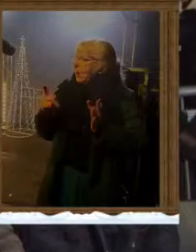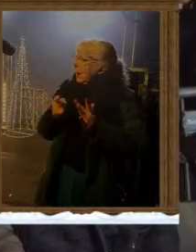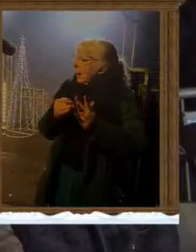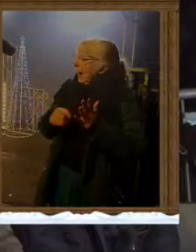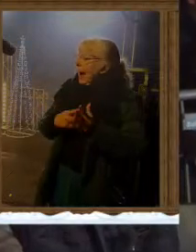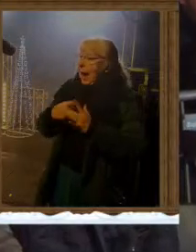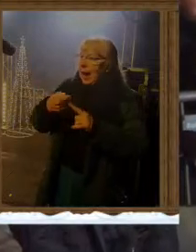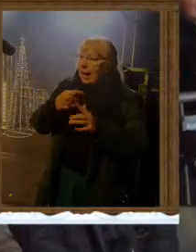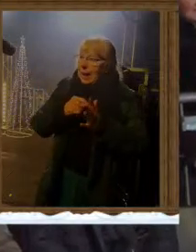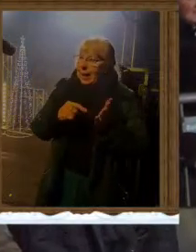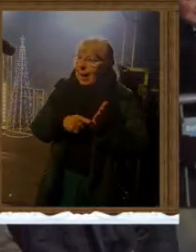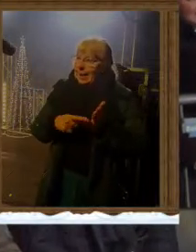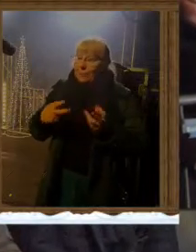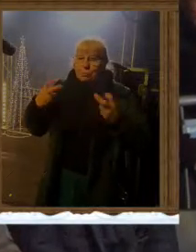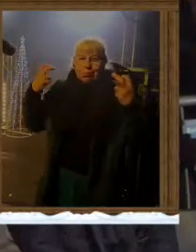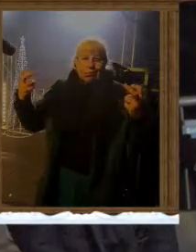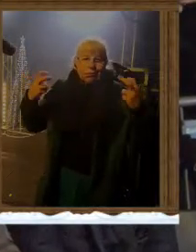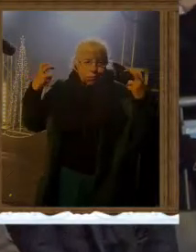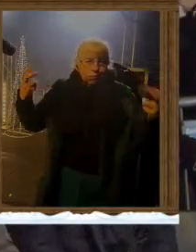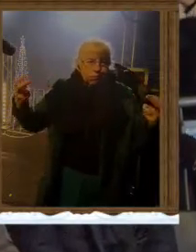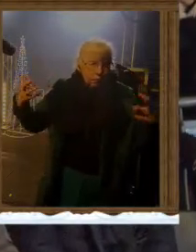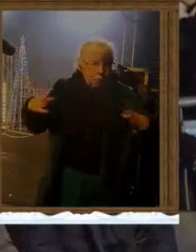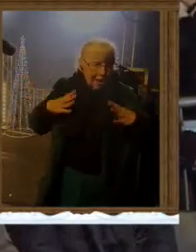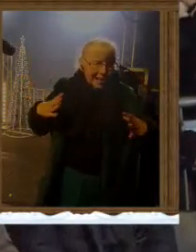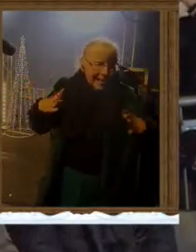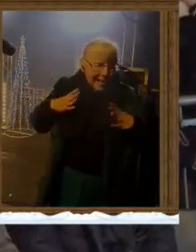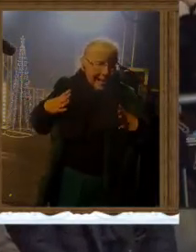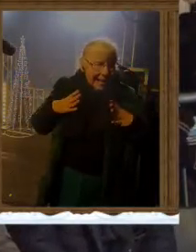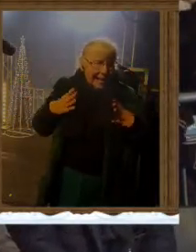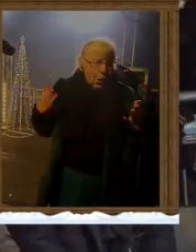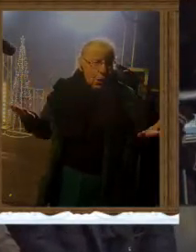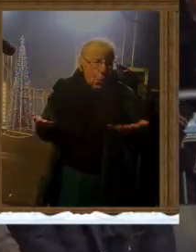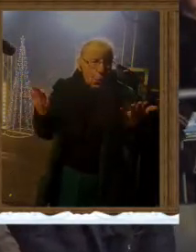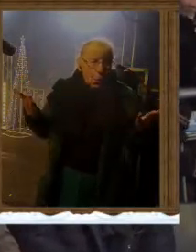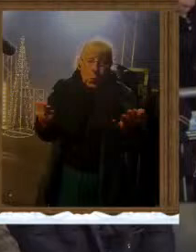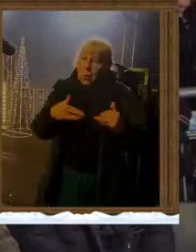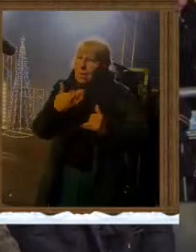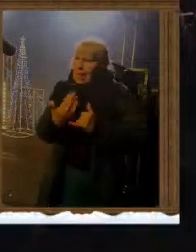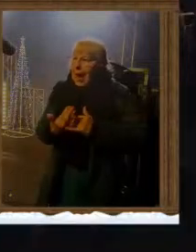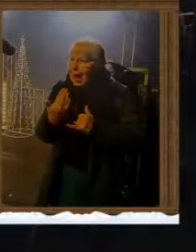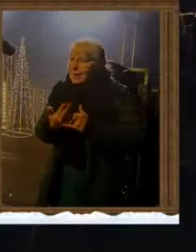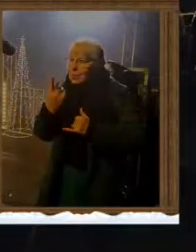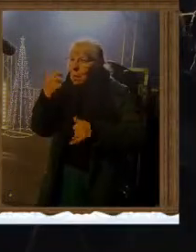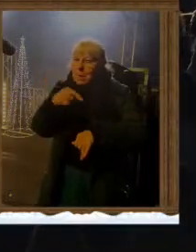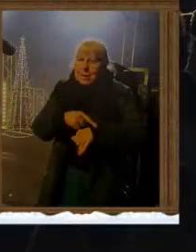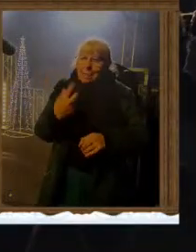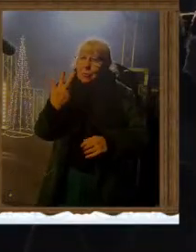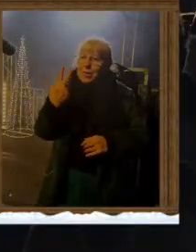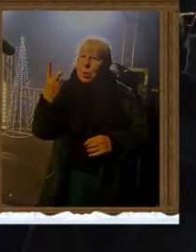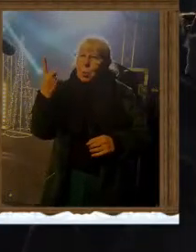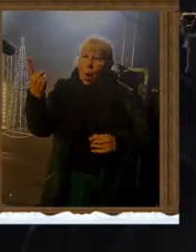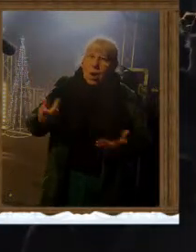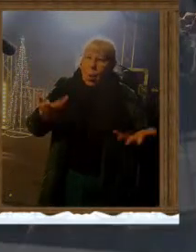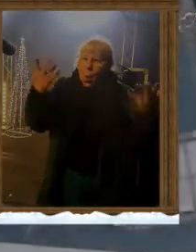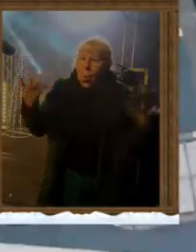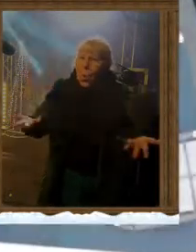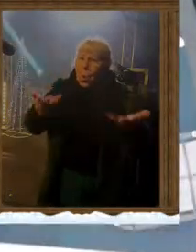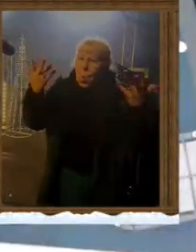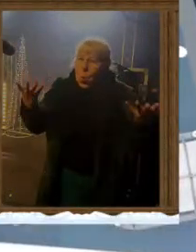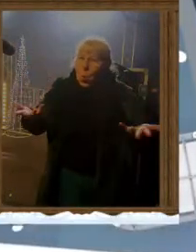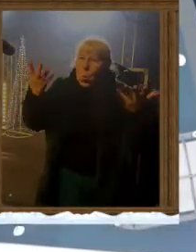Kat, yes. Make a lot of noise. Cheer them on as well. Let's do this, Ballyclare, for the final time. One more time. 3, 2, 1, cheer!